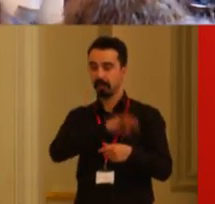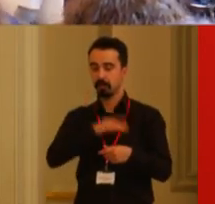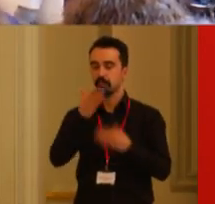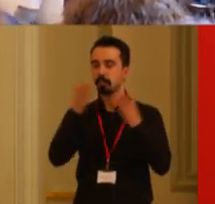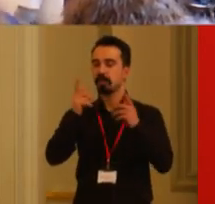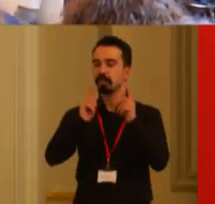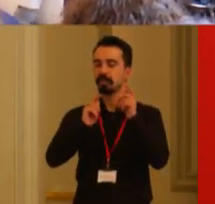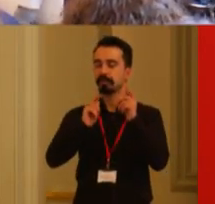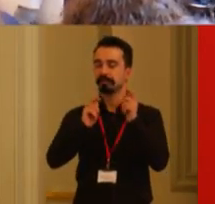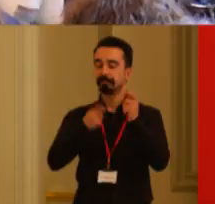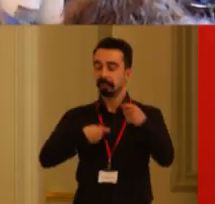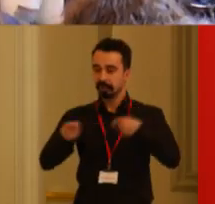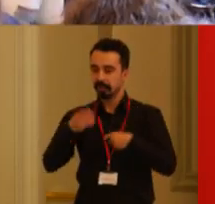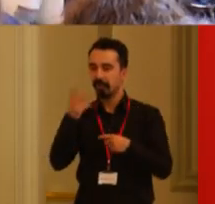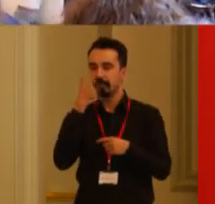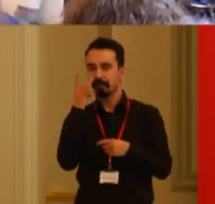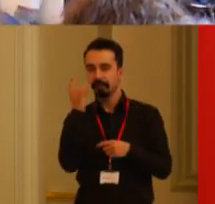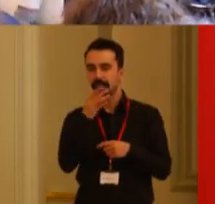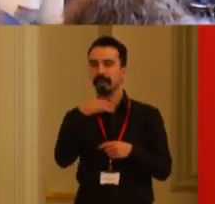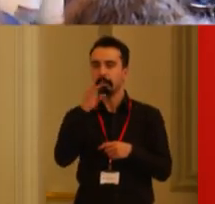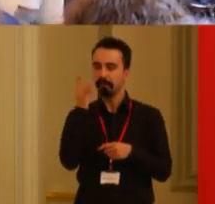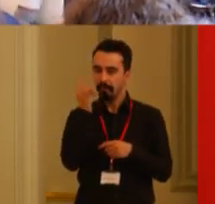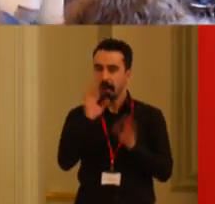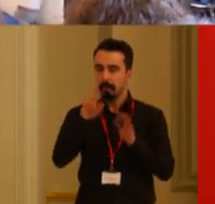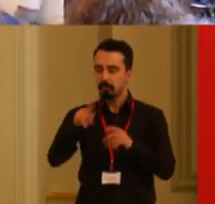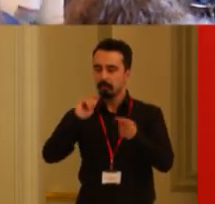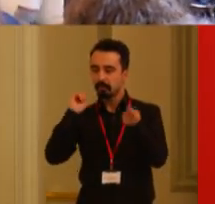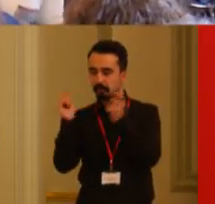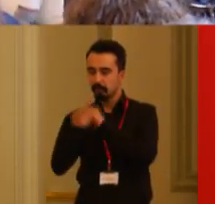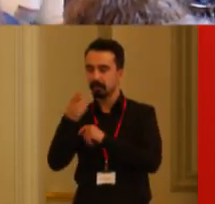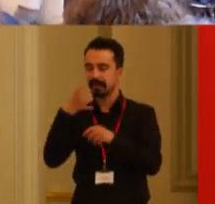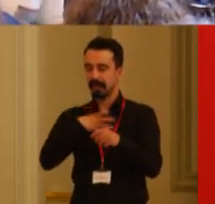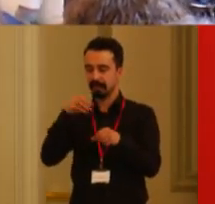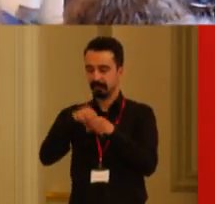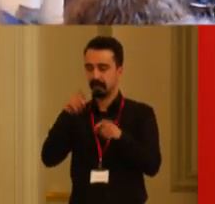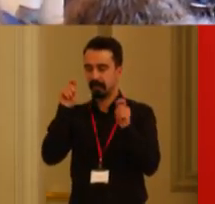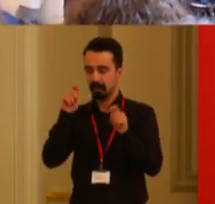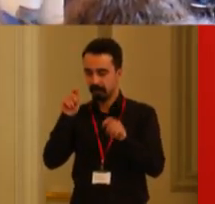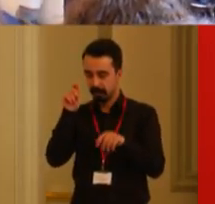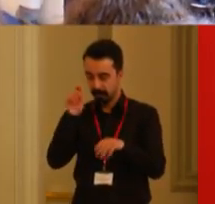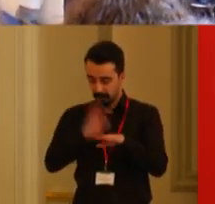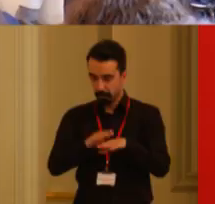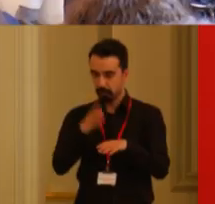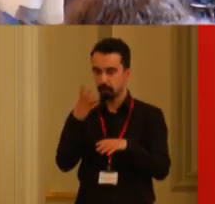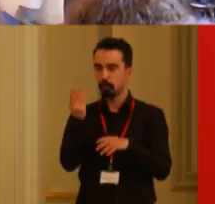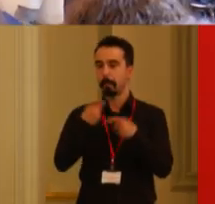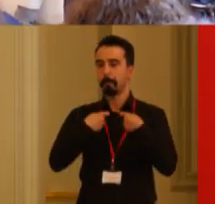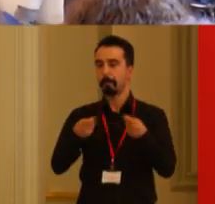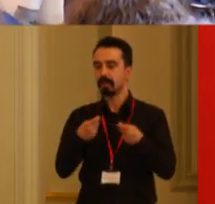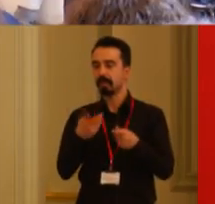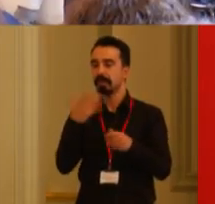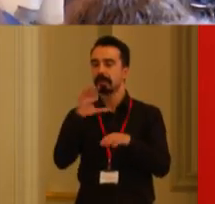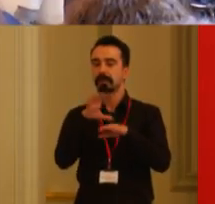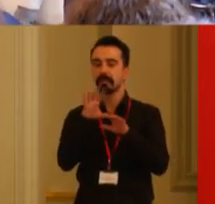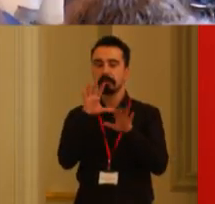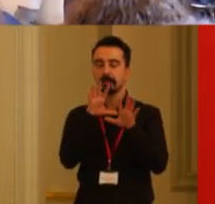big. You've got the bigger conglomerates that merely pursue profit. They realize it, but it's going to take them a great deal of